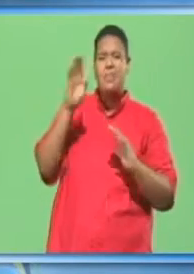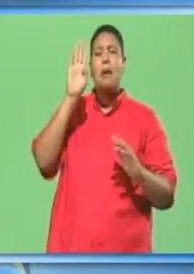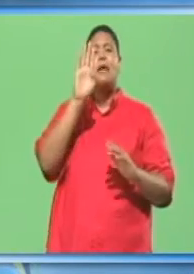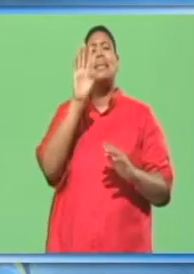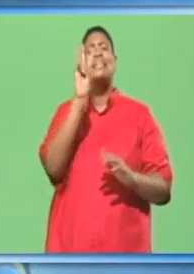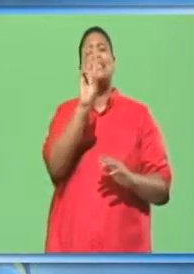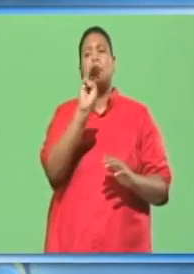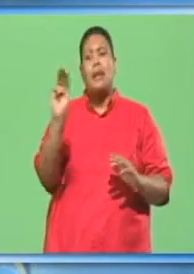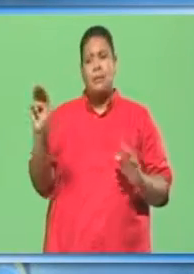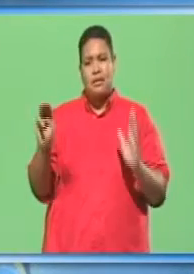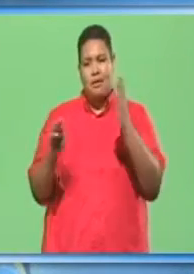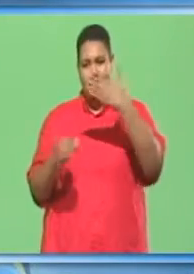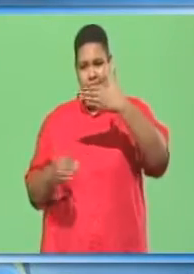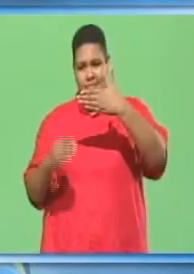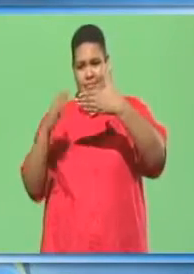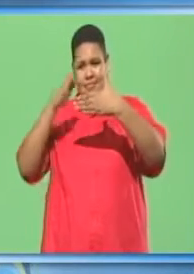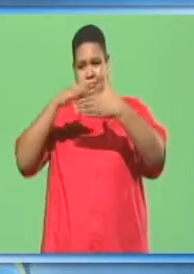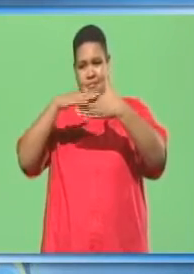6 millimeter.